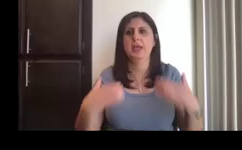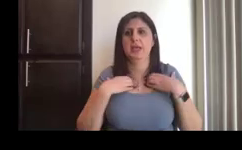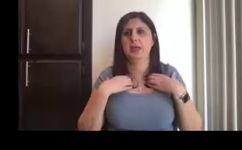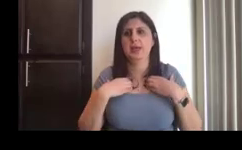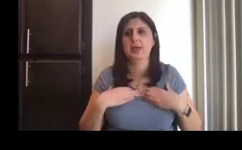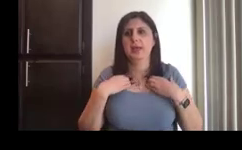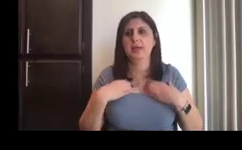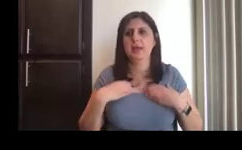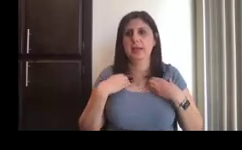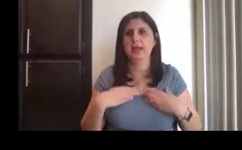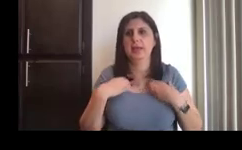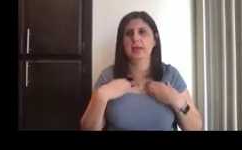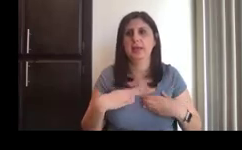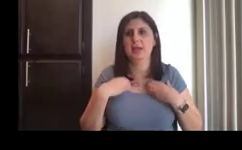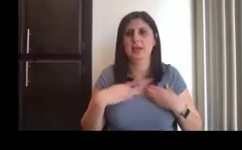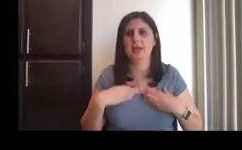Backpack.